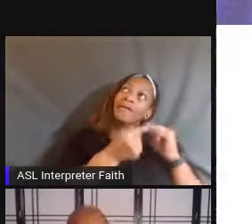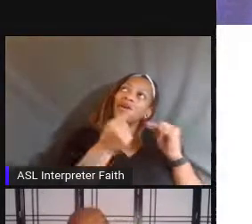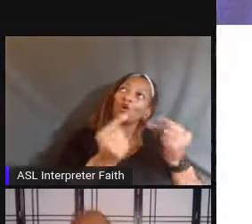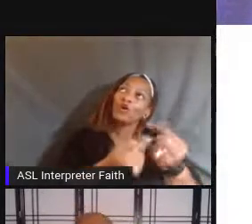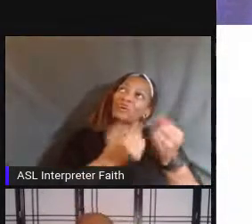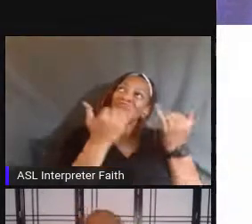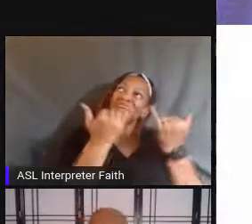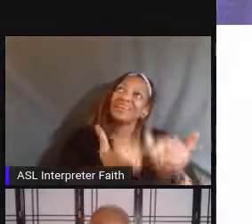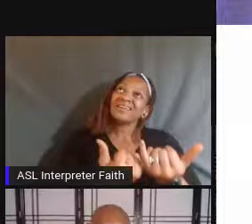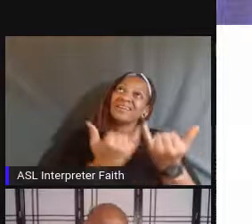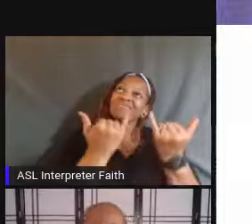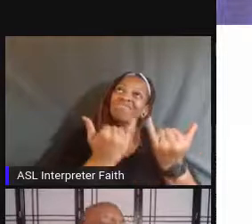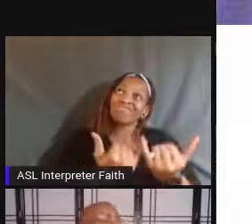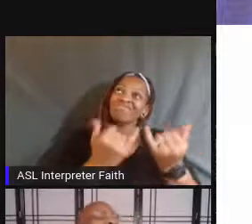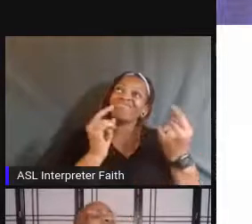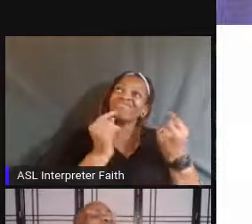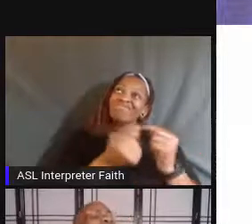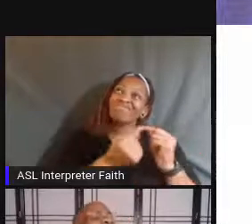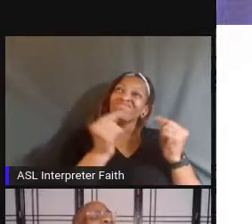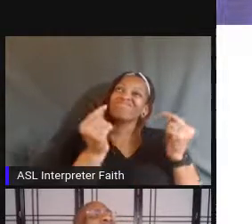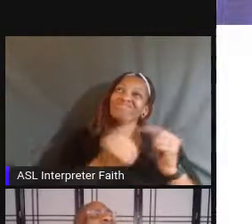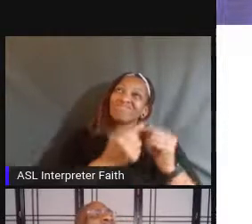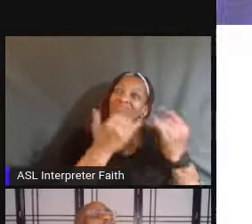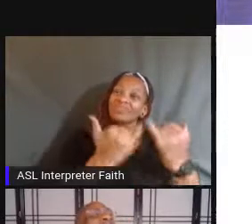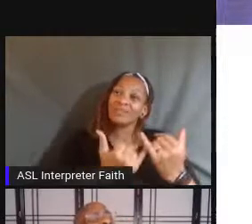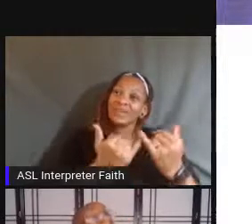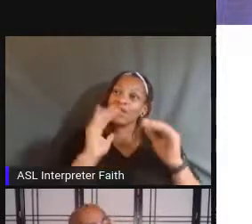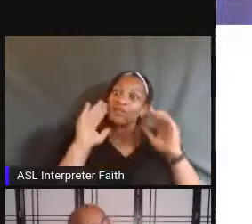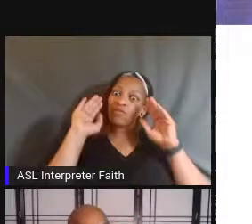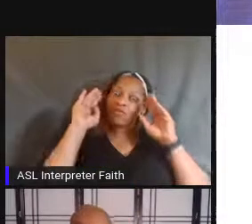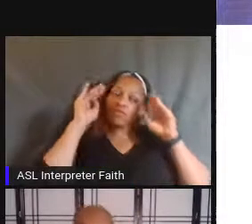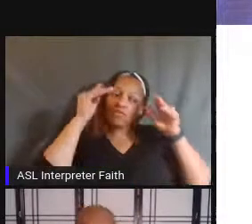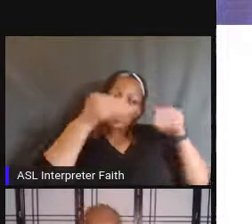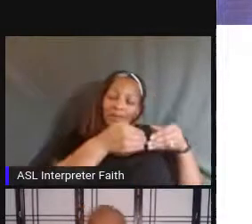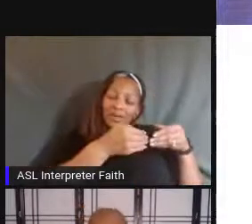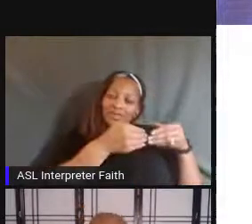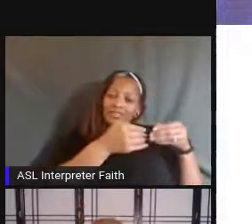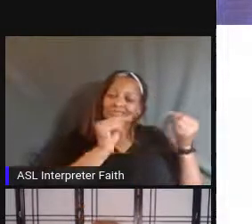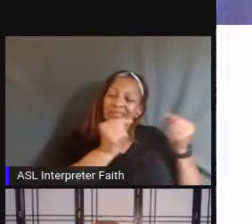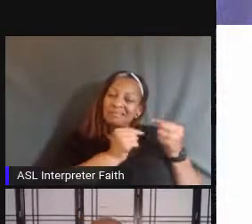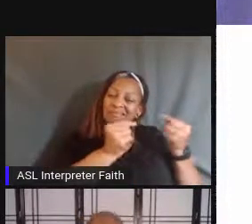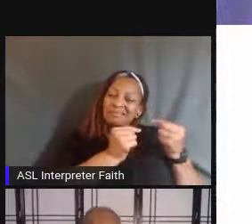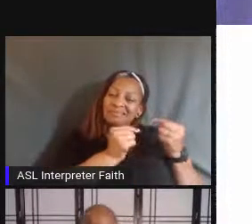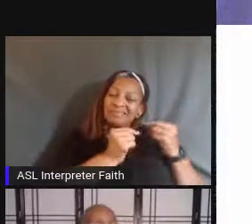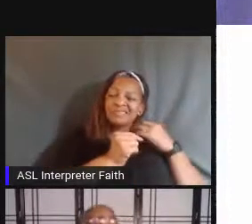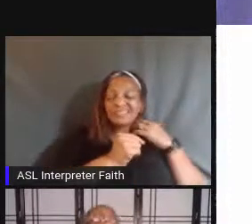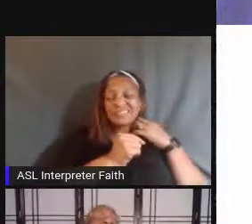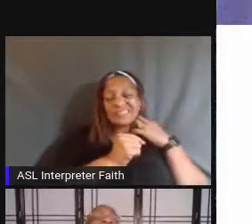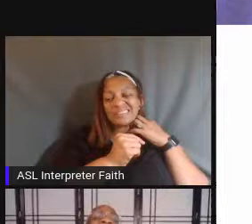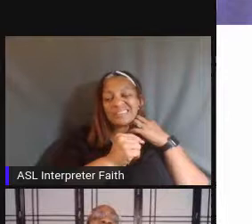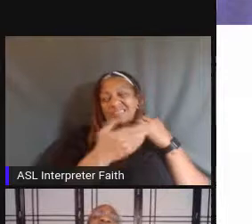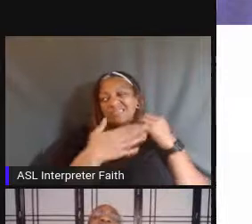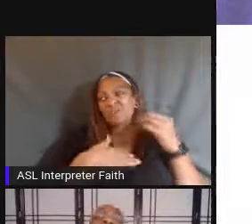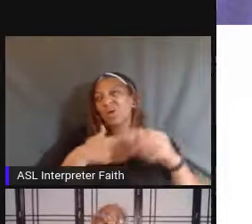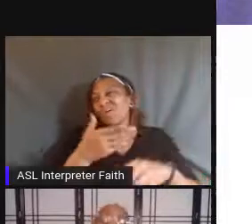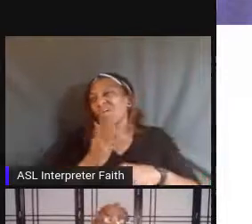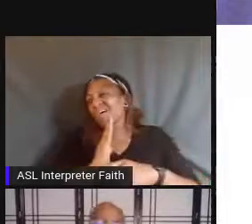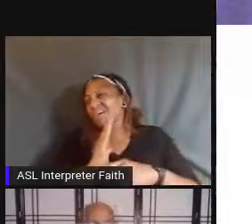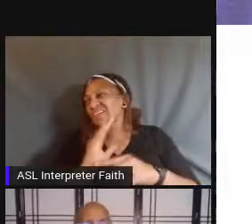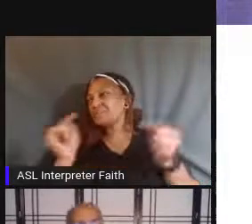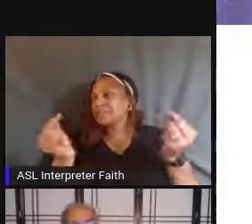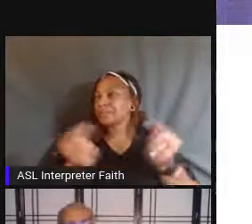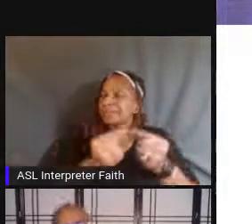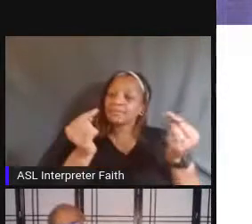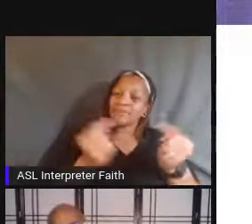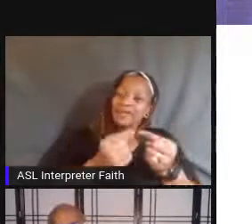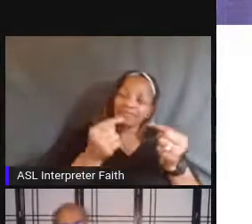now. It hurts right now. Oh God, it hurts right now. The